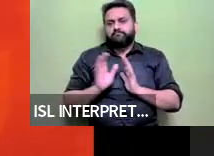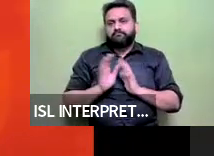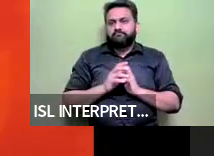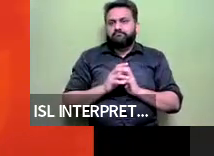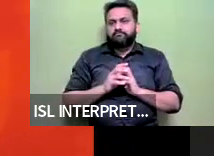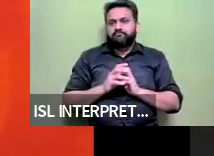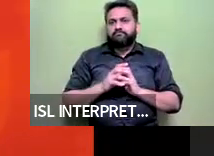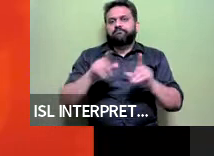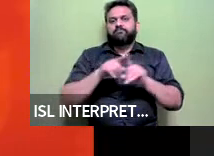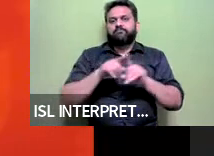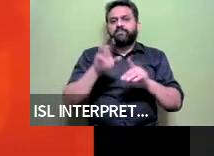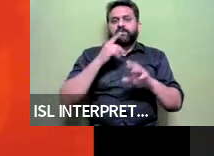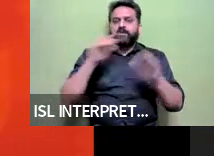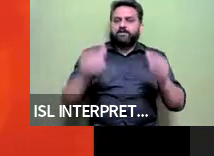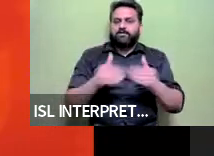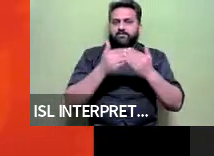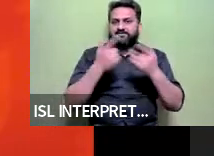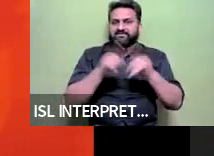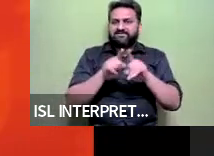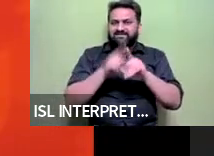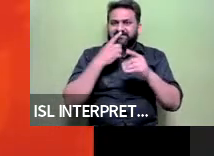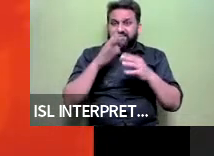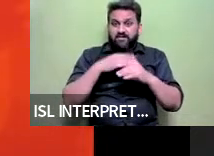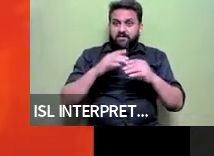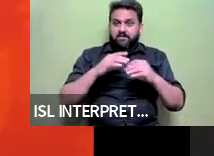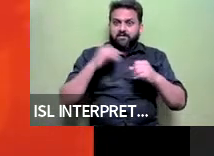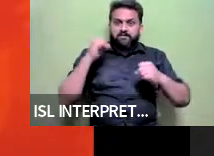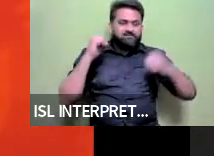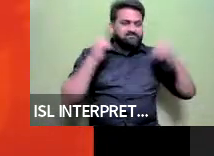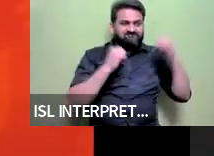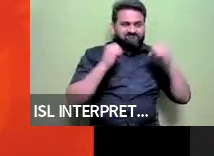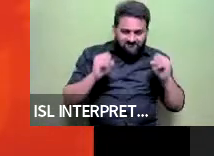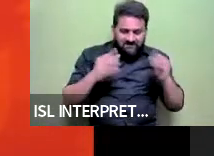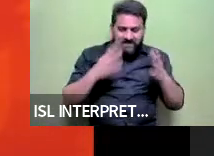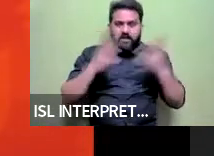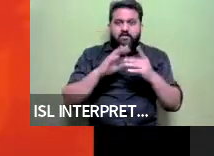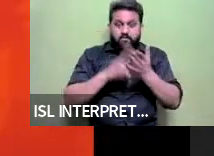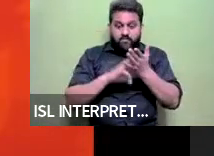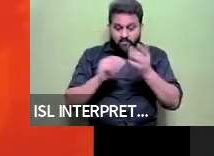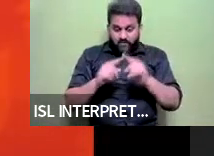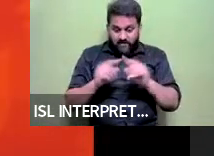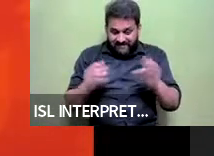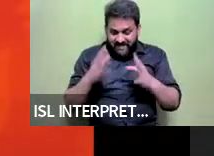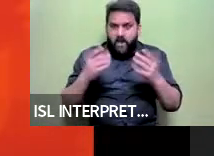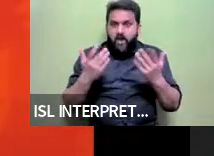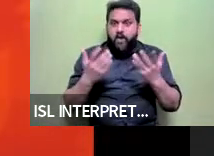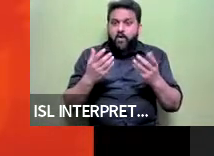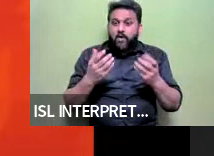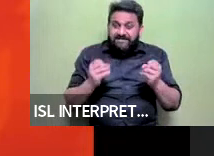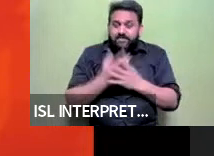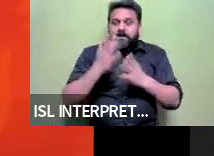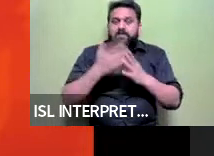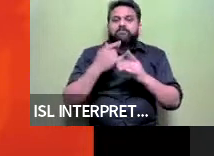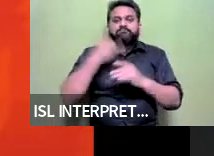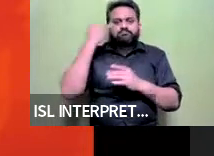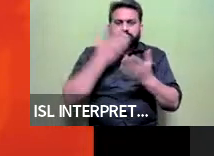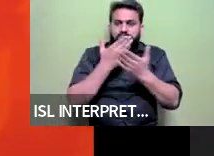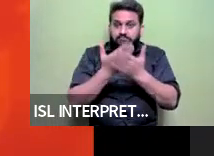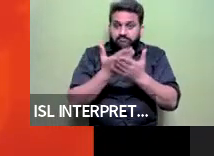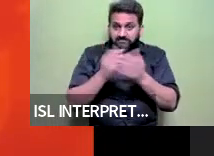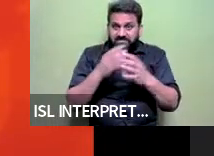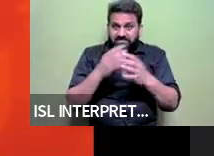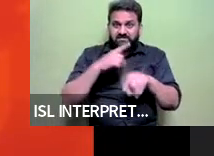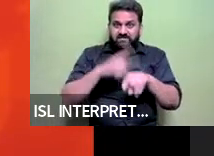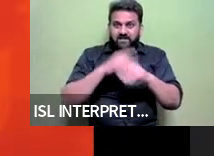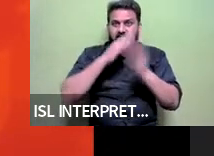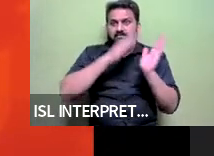Again, like introduction, I say the warming up of the moot is very good. And I suggest to the team, because we are mooting from different